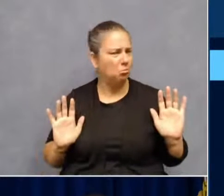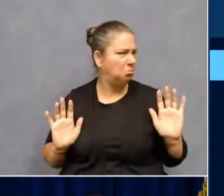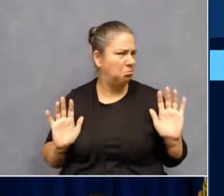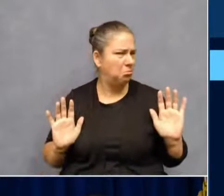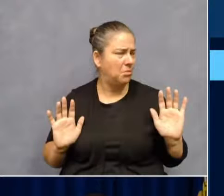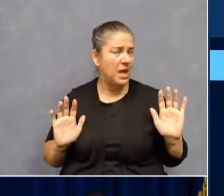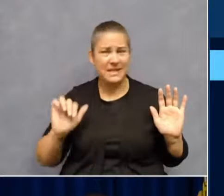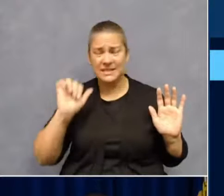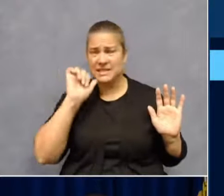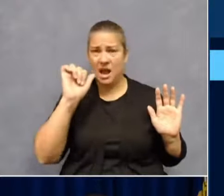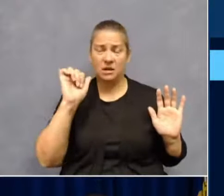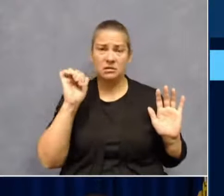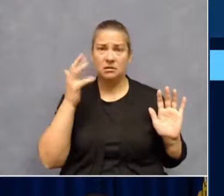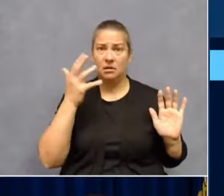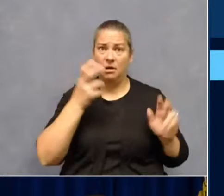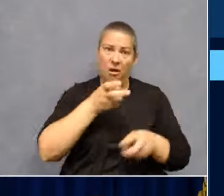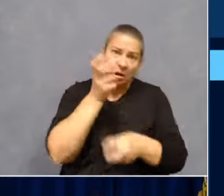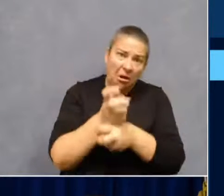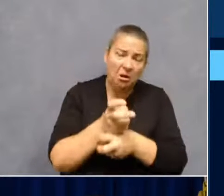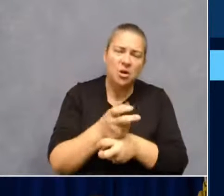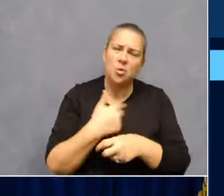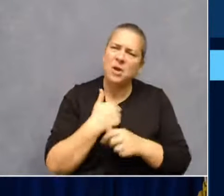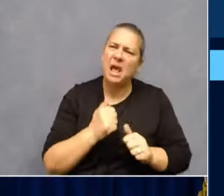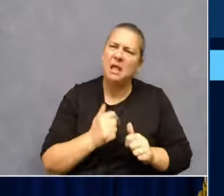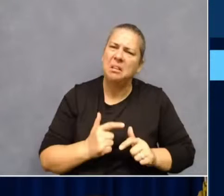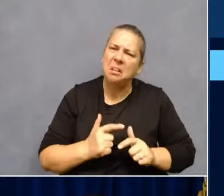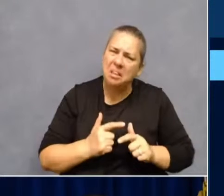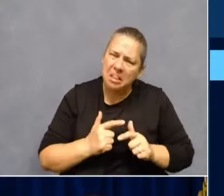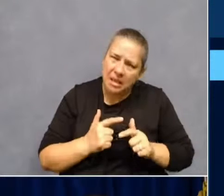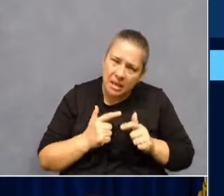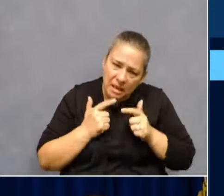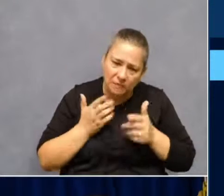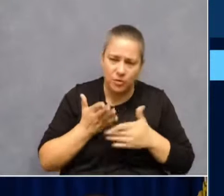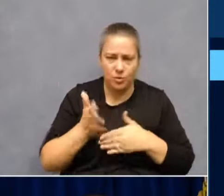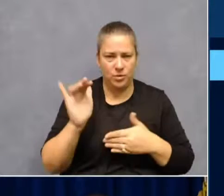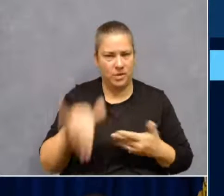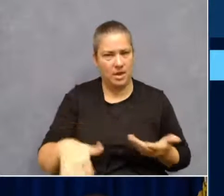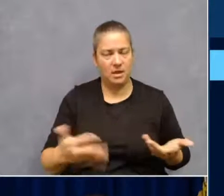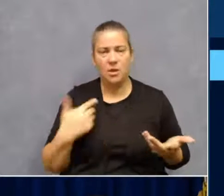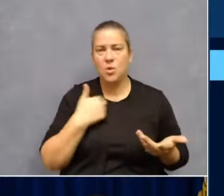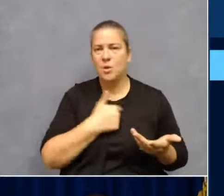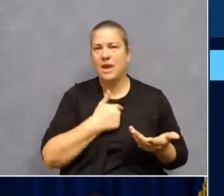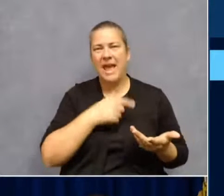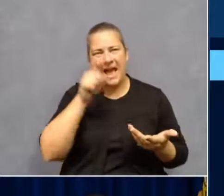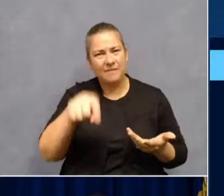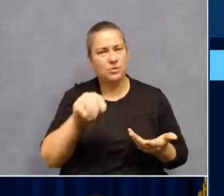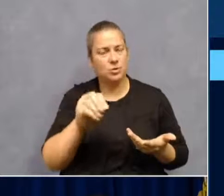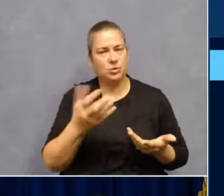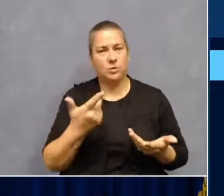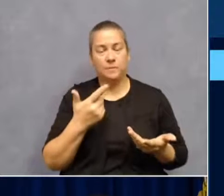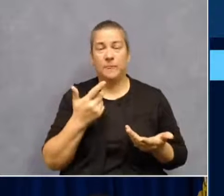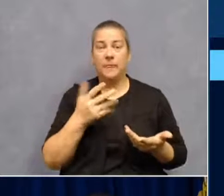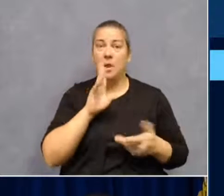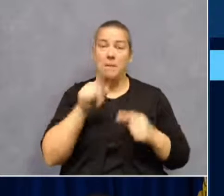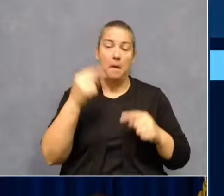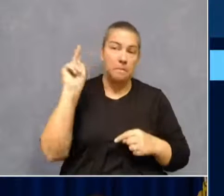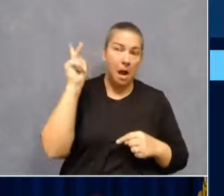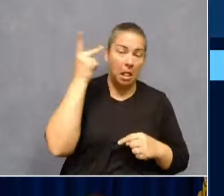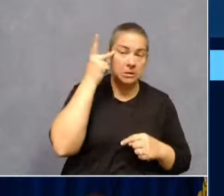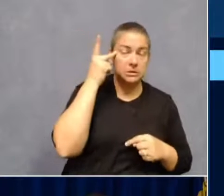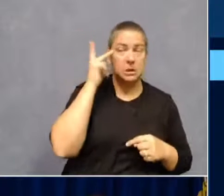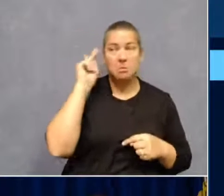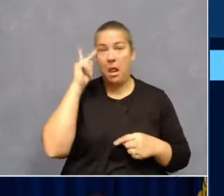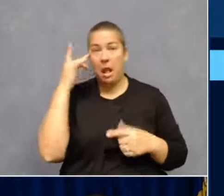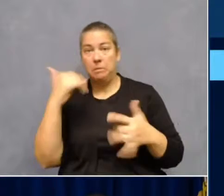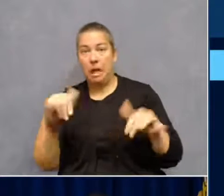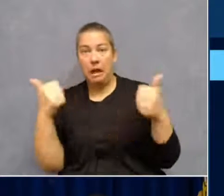live through all those restrictions, but we have to do it. No politicizing this whole thing, no playing games, just